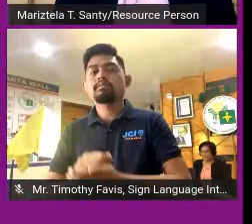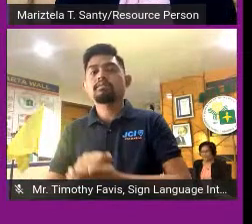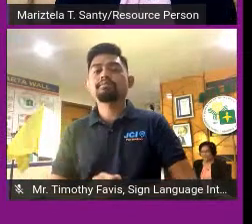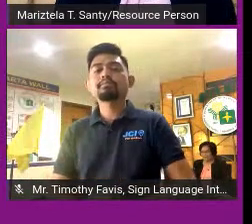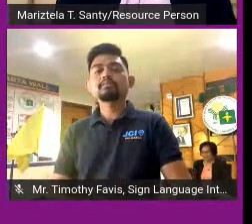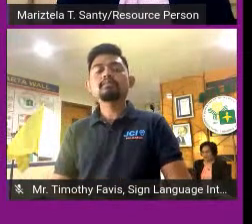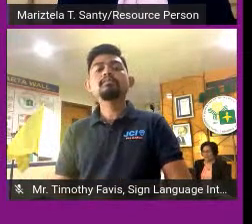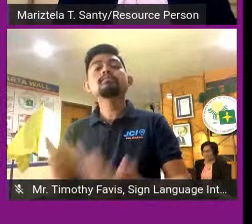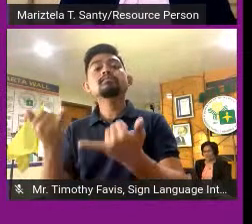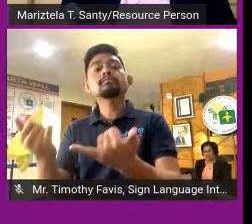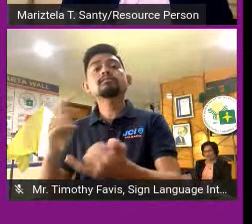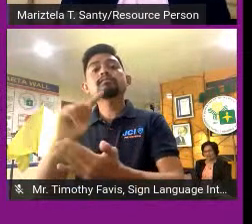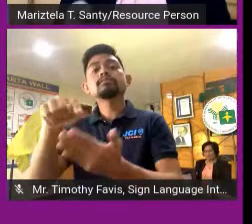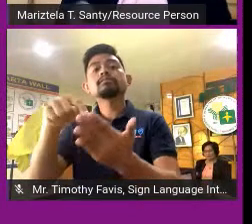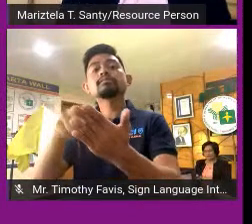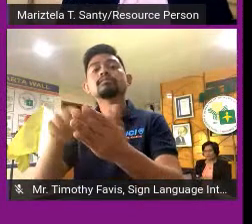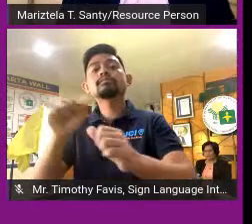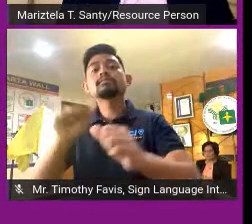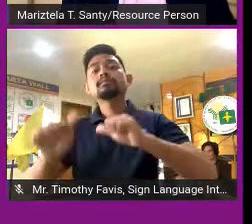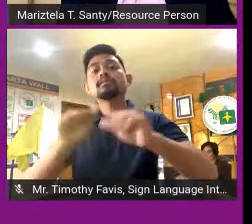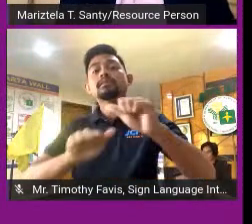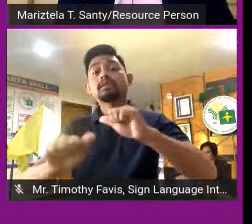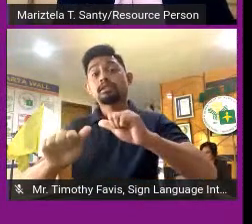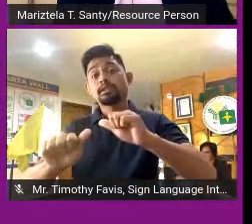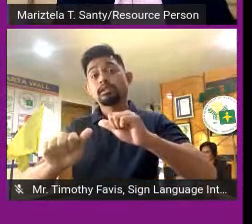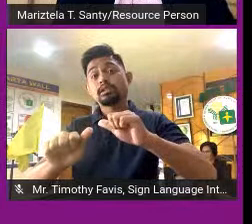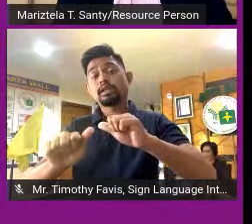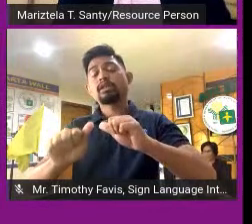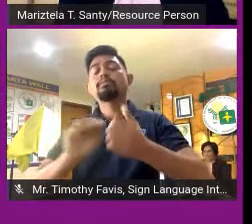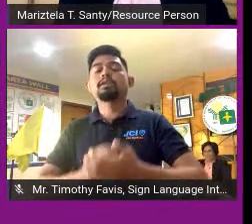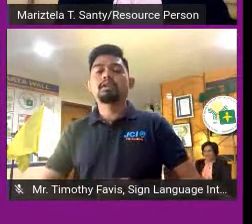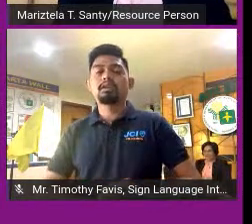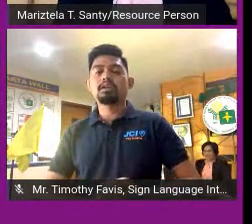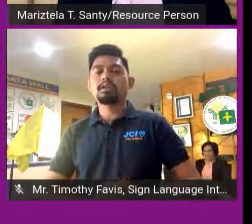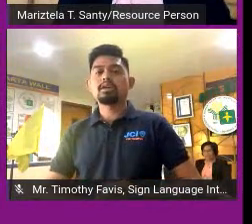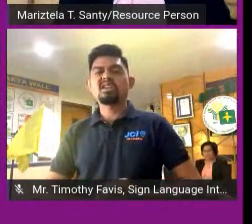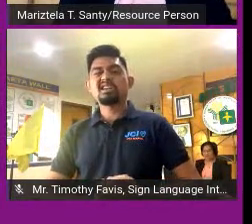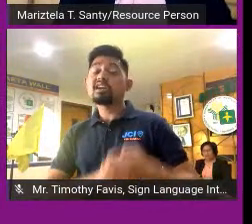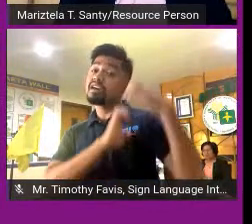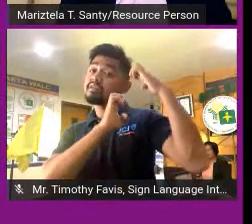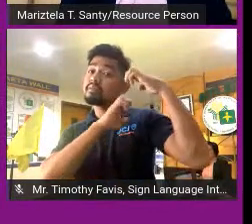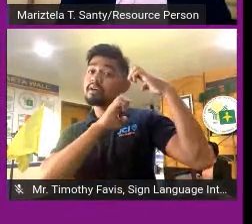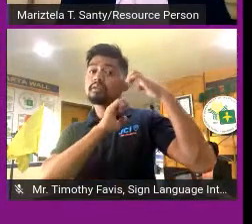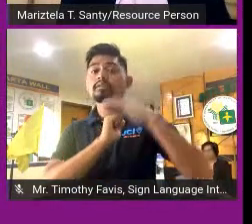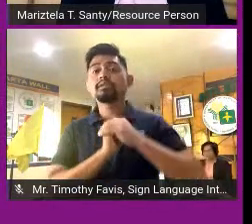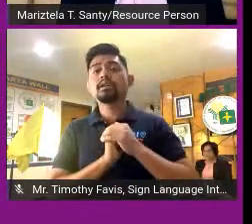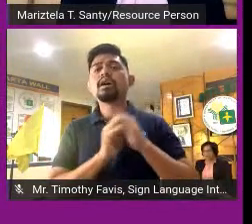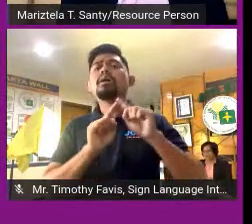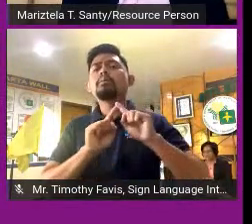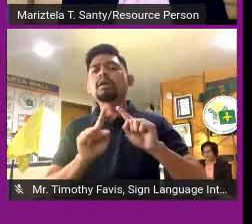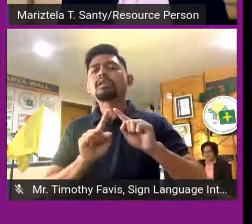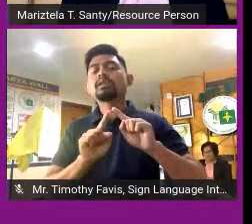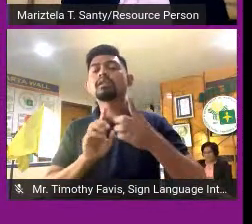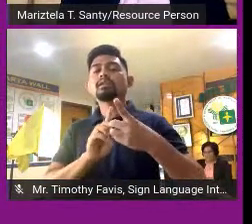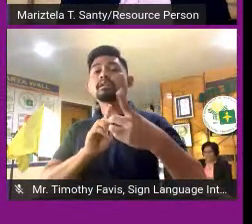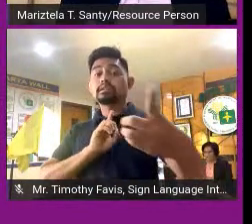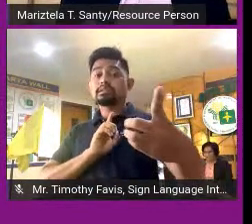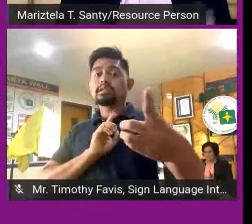this activity, we are supposed to have expectation setting, but because we are on